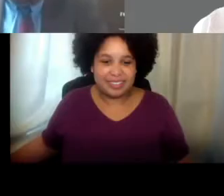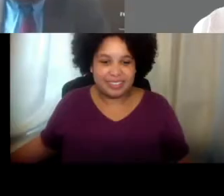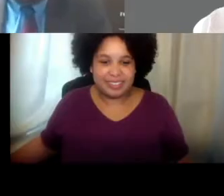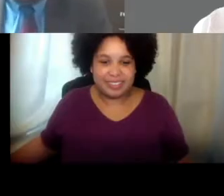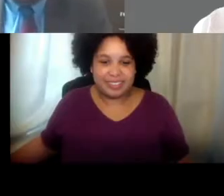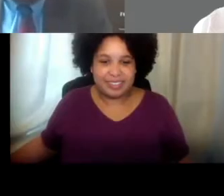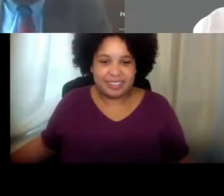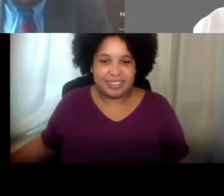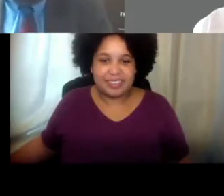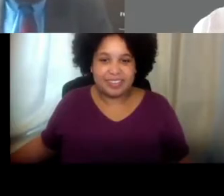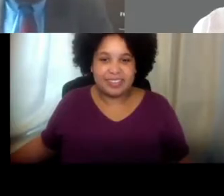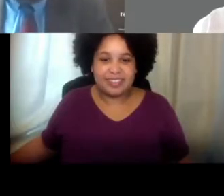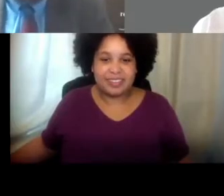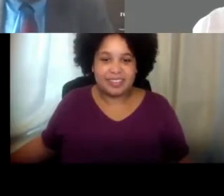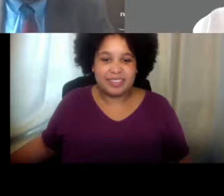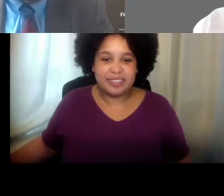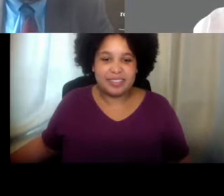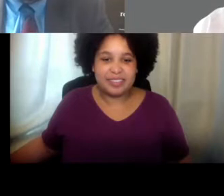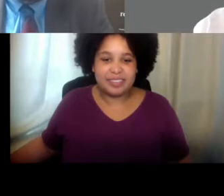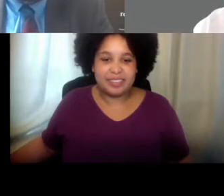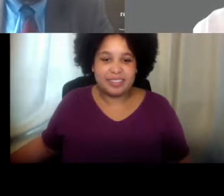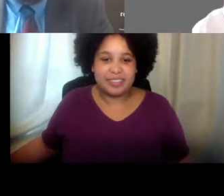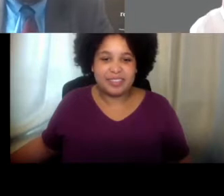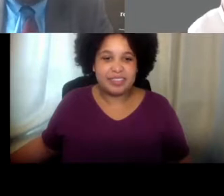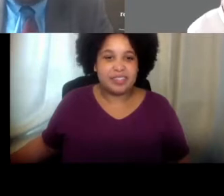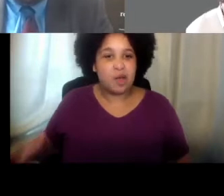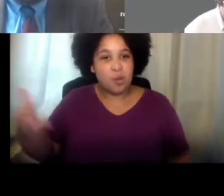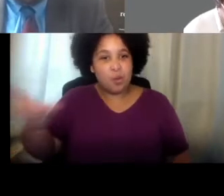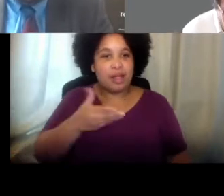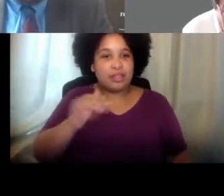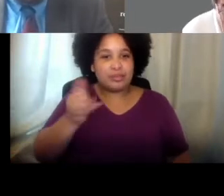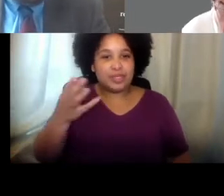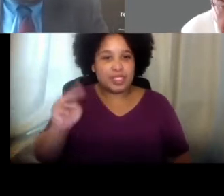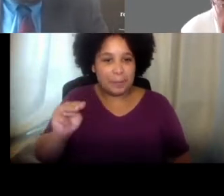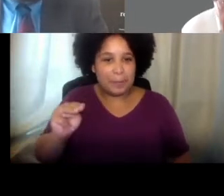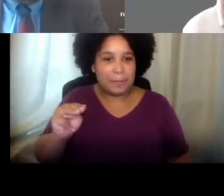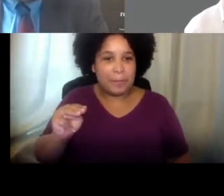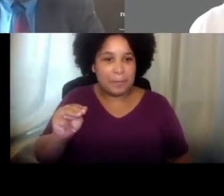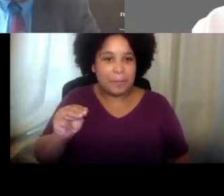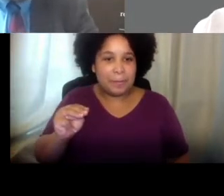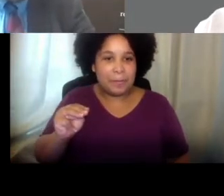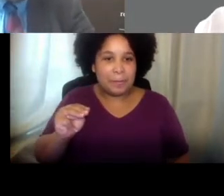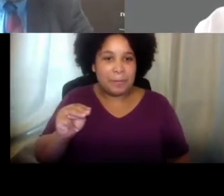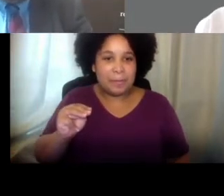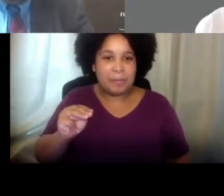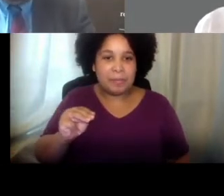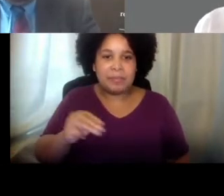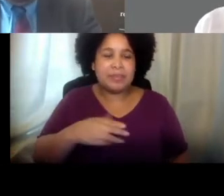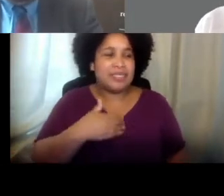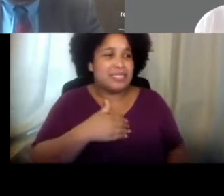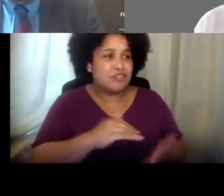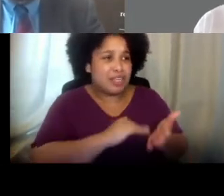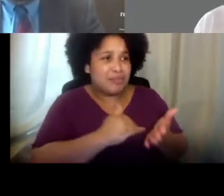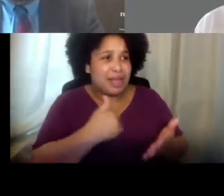welcome to the webinar today, Jim. How are you doing? Thank you. I'm doing okay, except for a cold. So please forgive